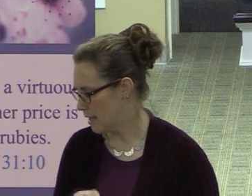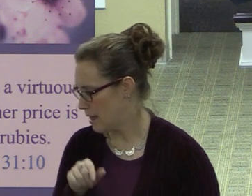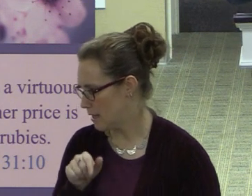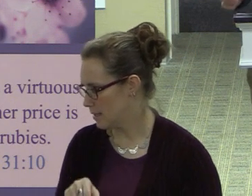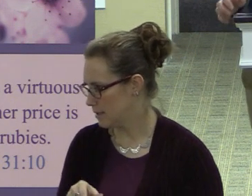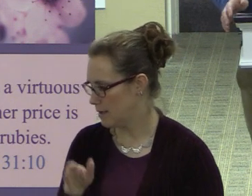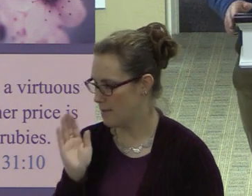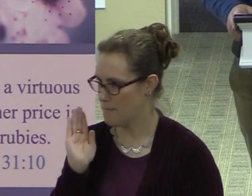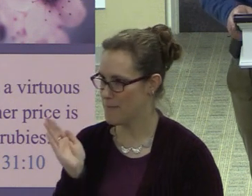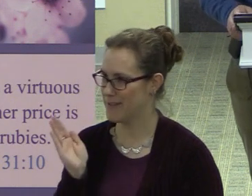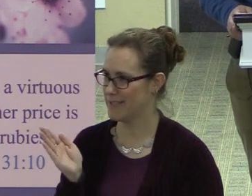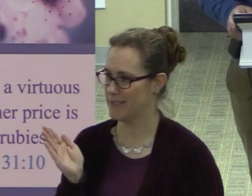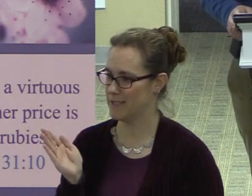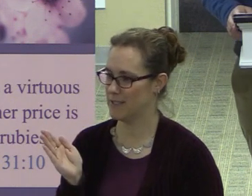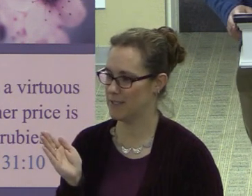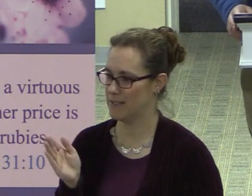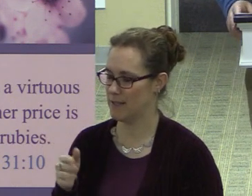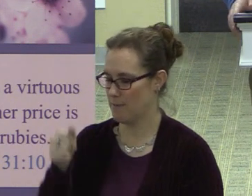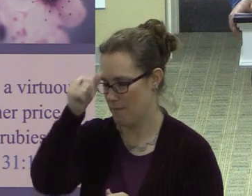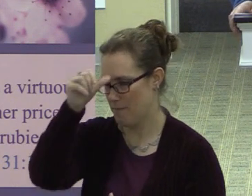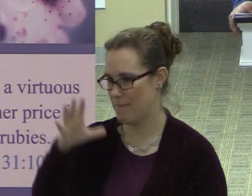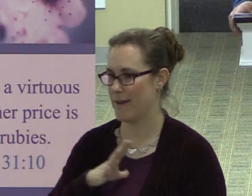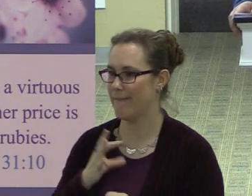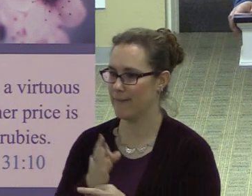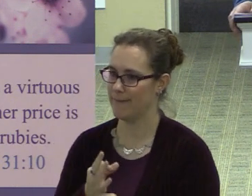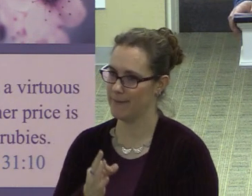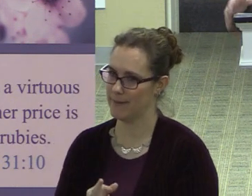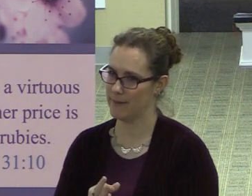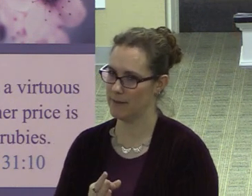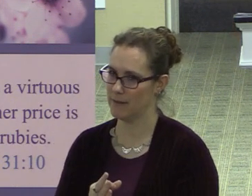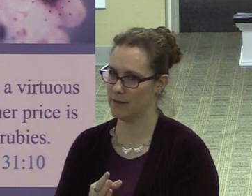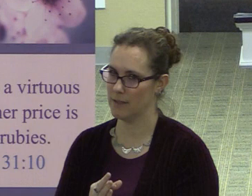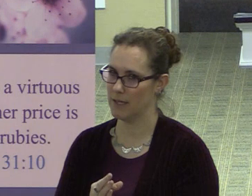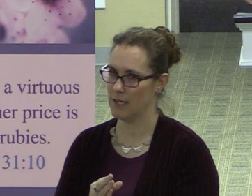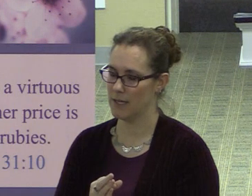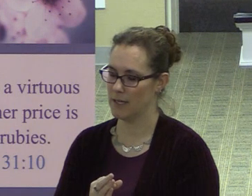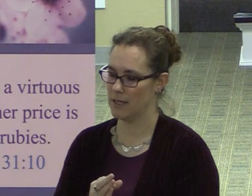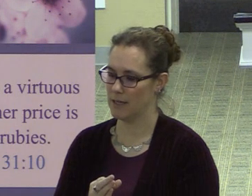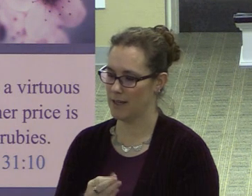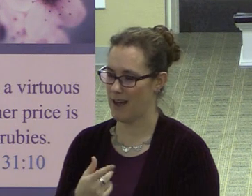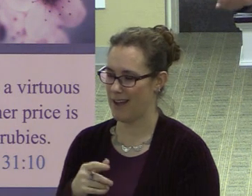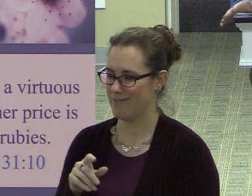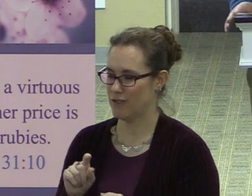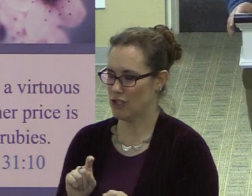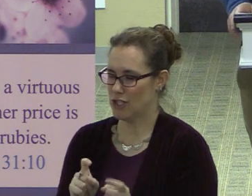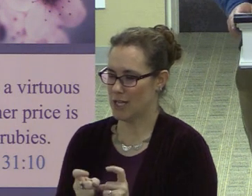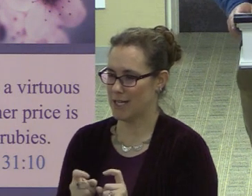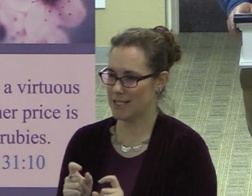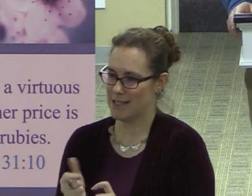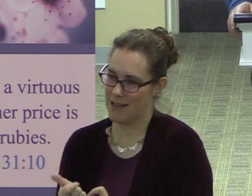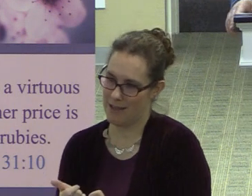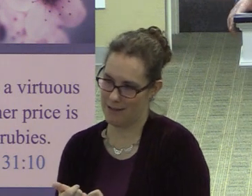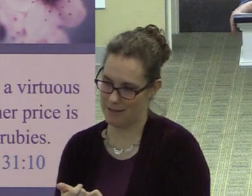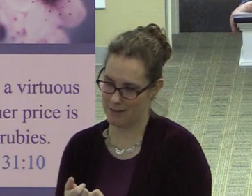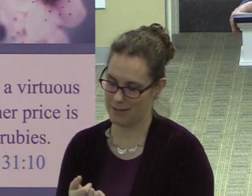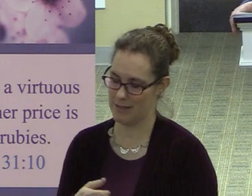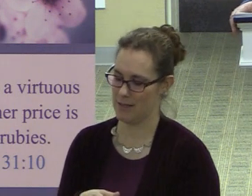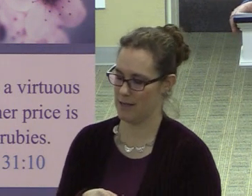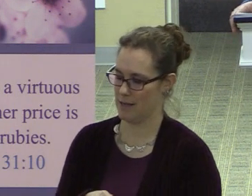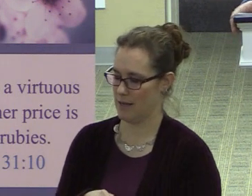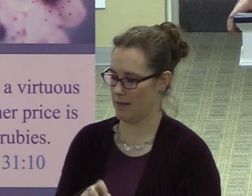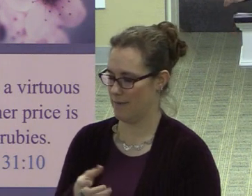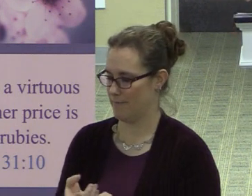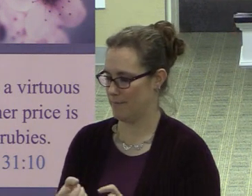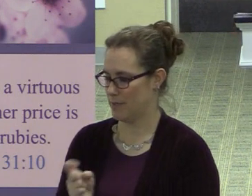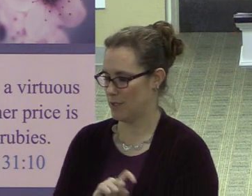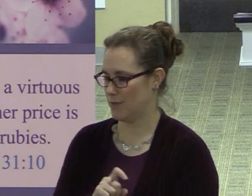of the messages that I actually did for the men of faith. And I've tweaked it slightly. Very little did I have to really edit and change for